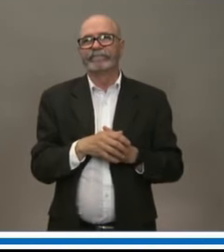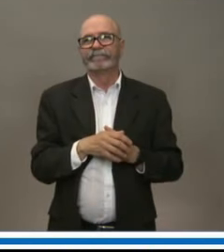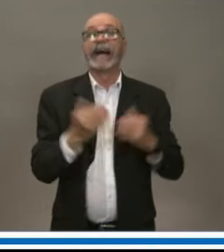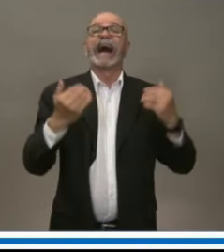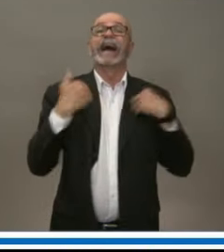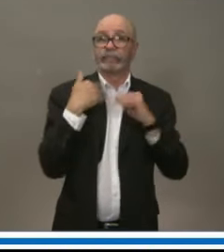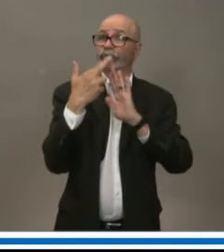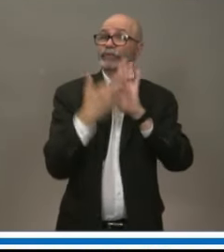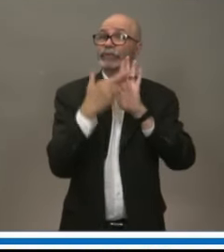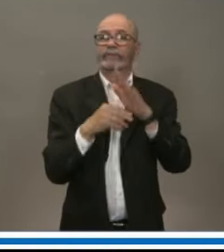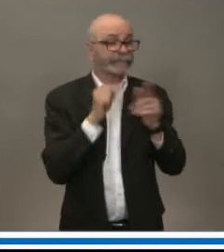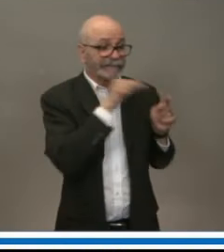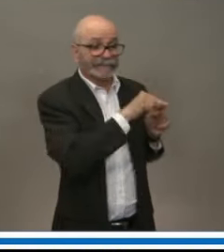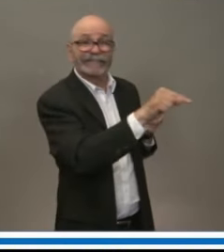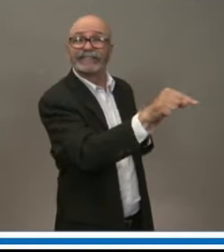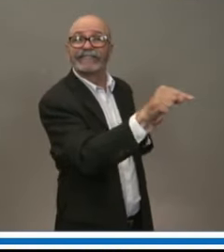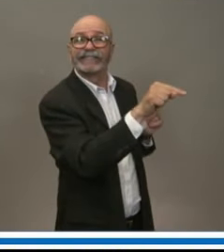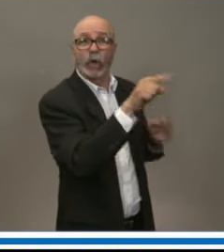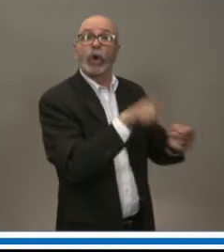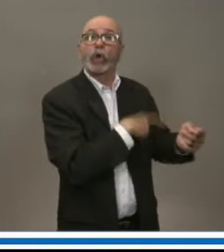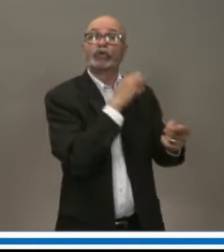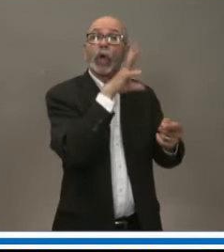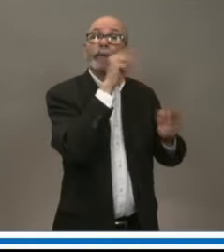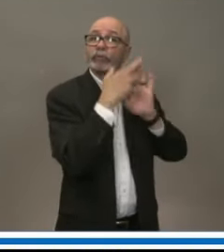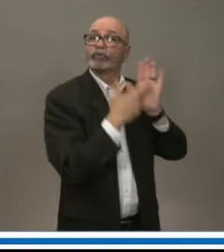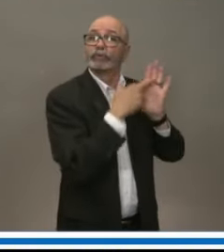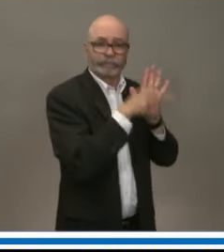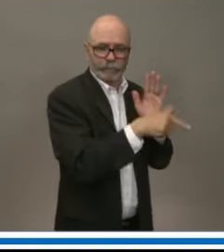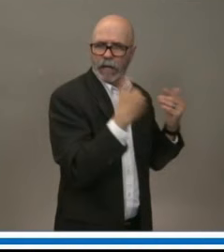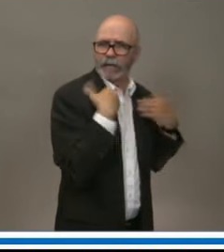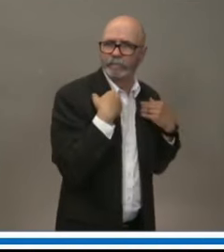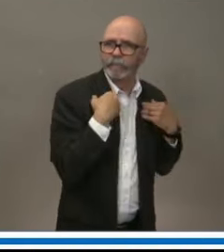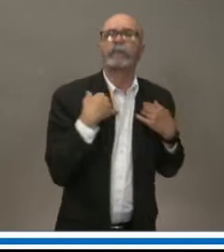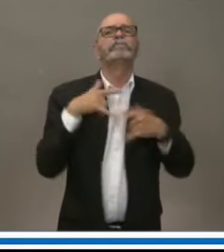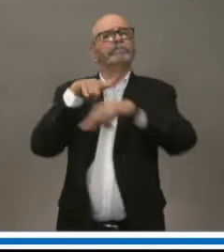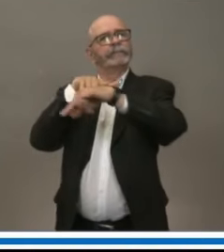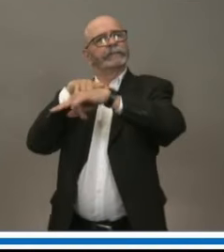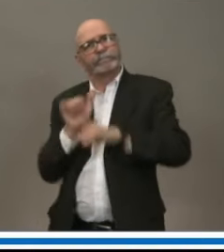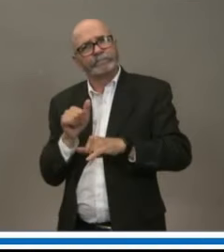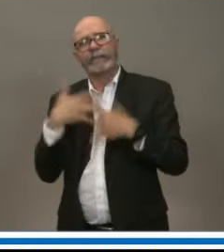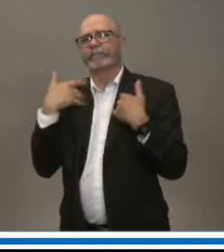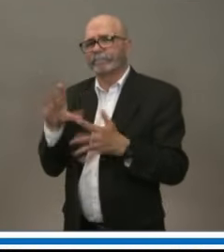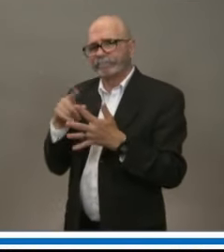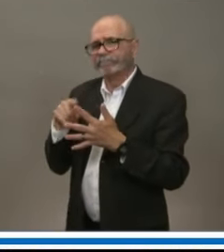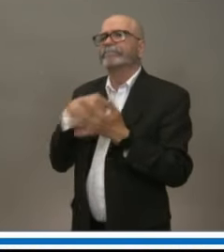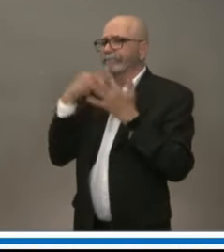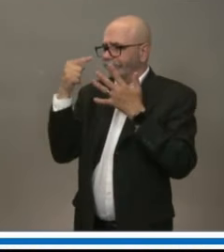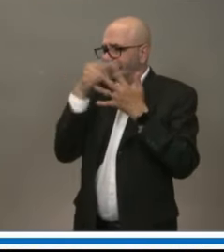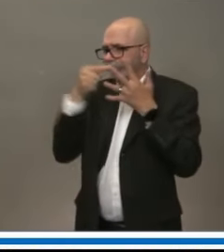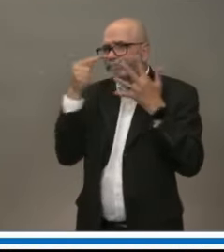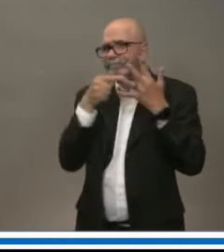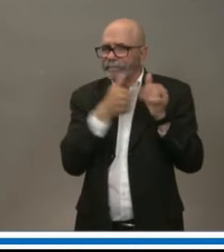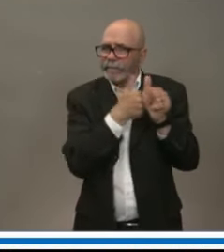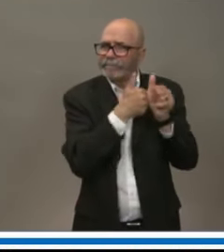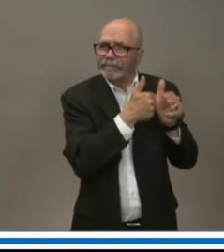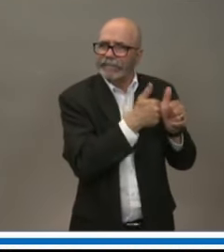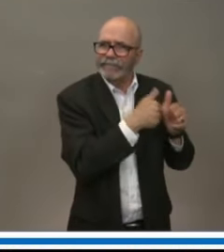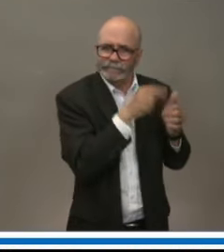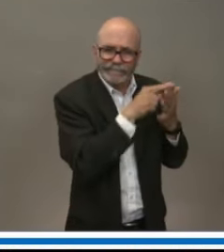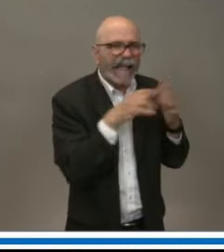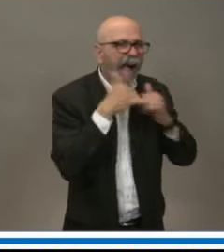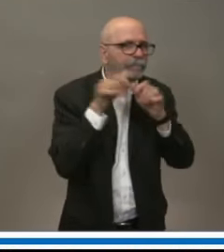for long-term care, we have developed a number of infection control, occupational health related, and patient